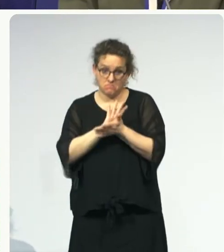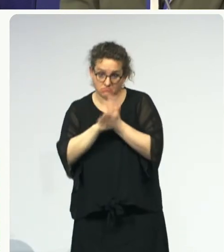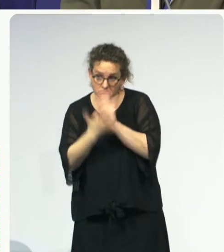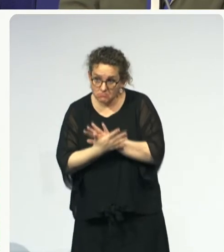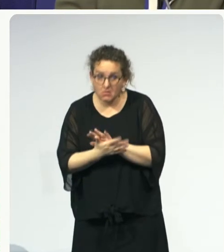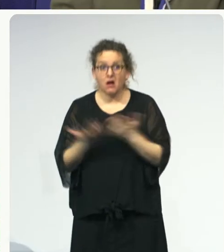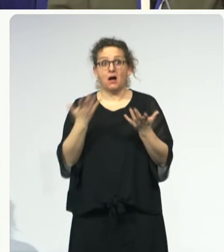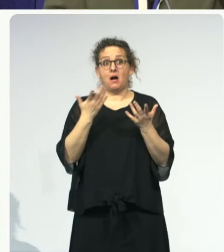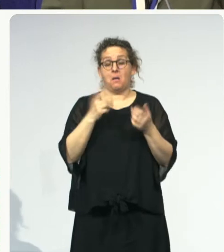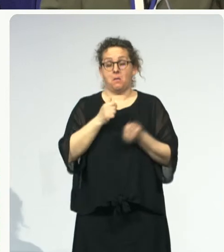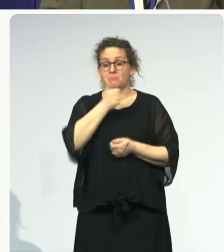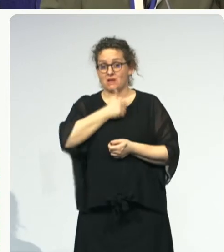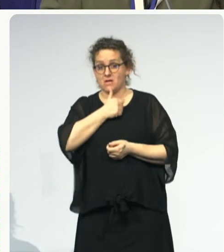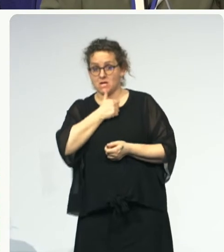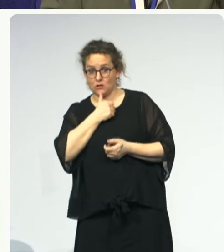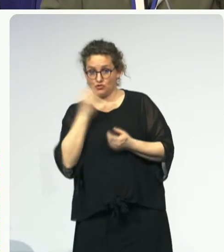schools per year.